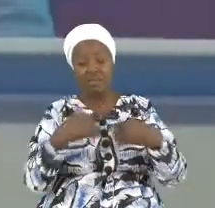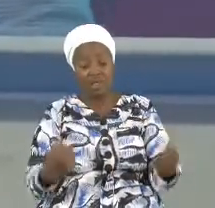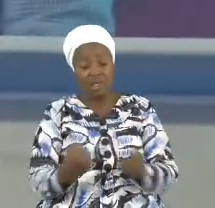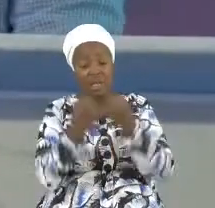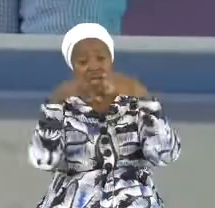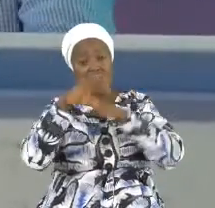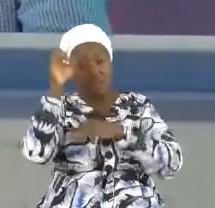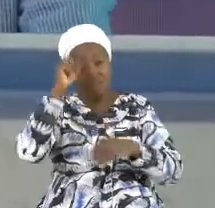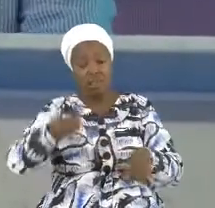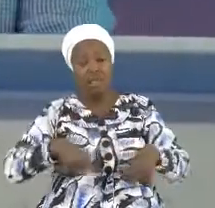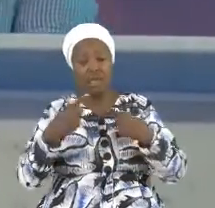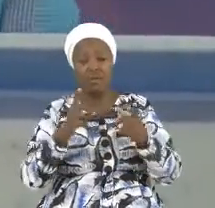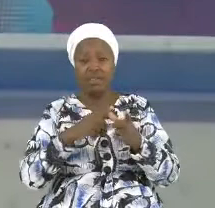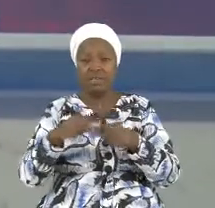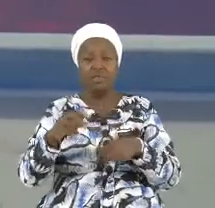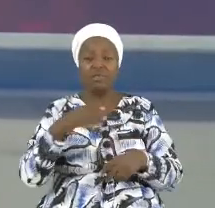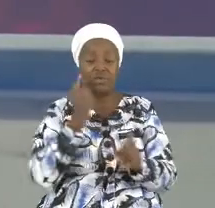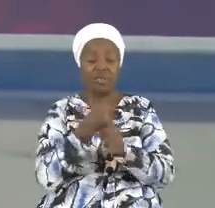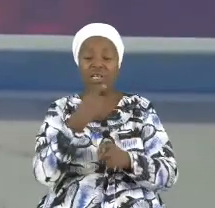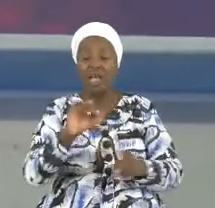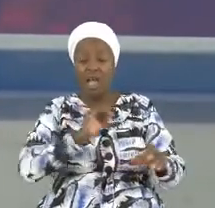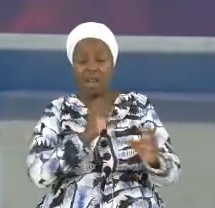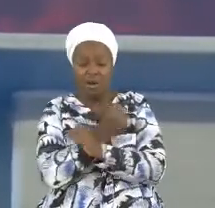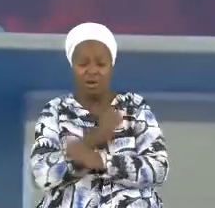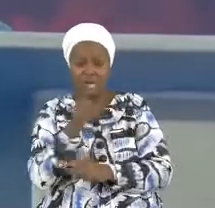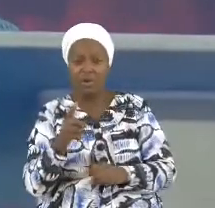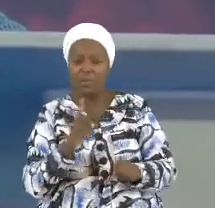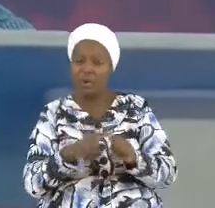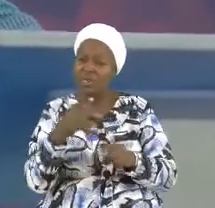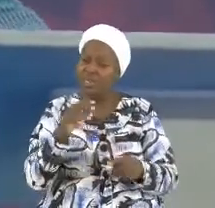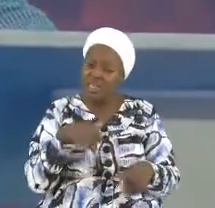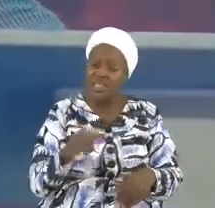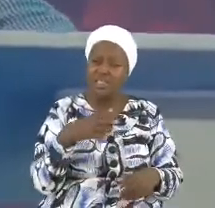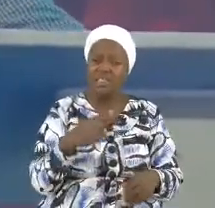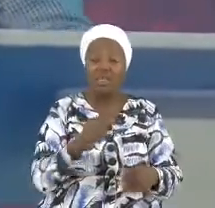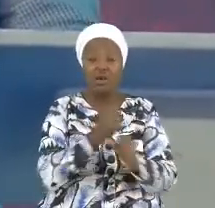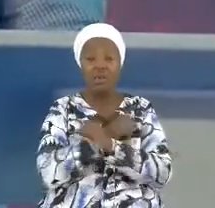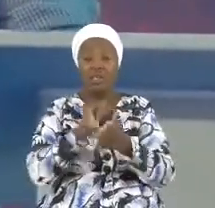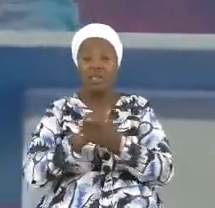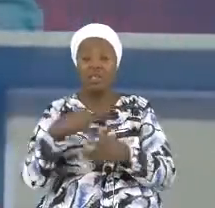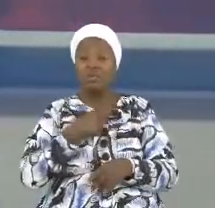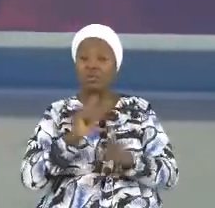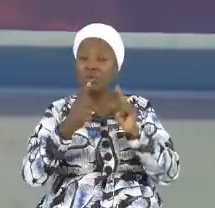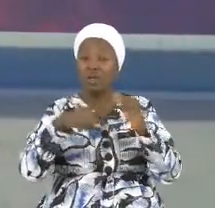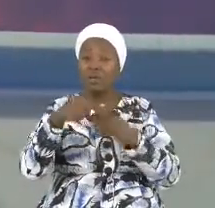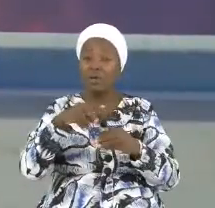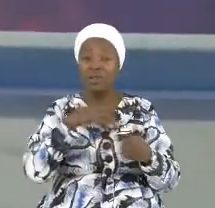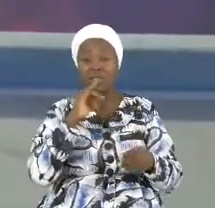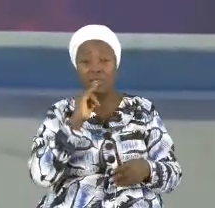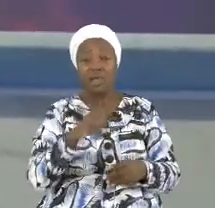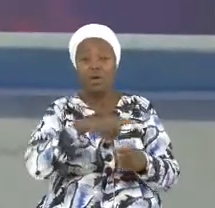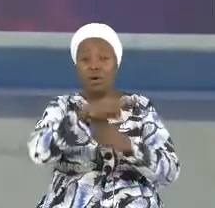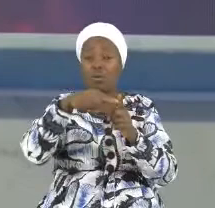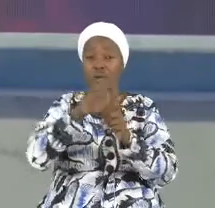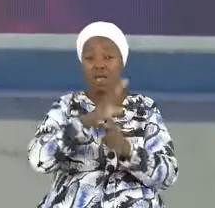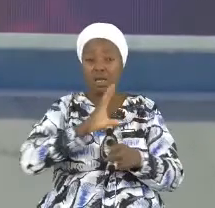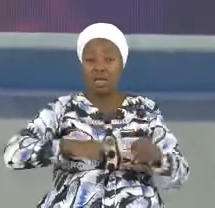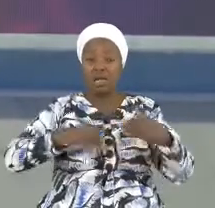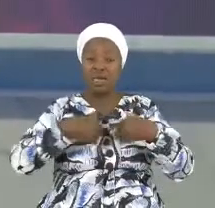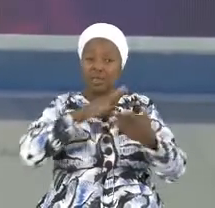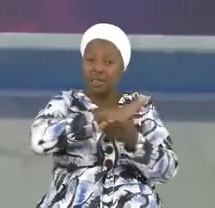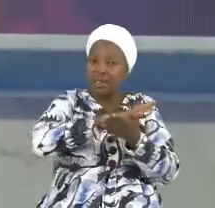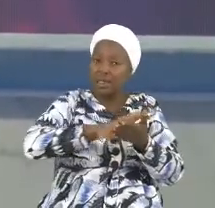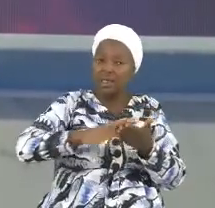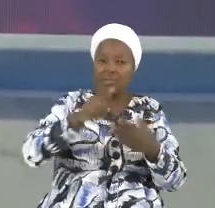I love you. The love that we're talking about, when Christ has cleansed you, will make